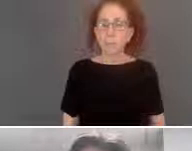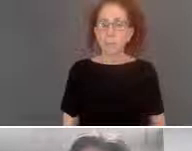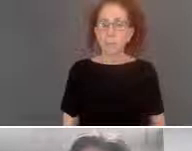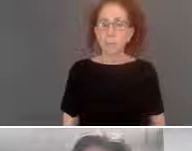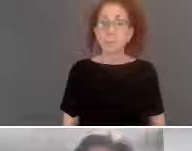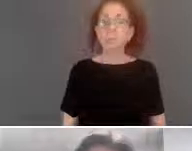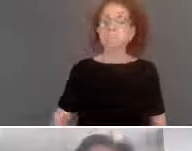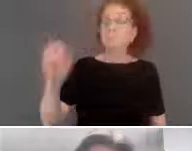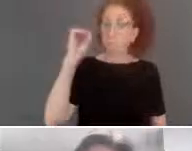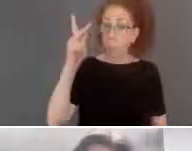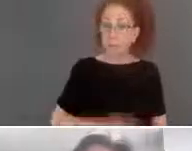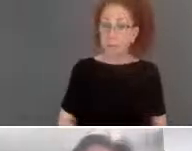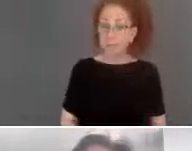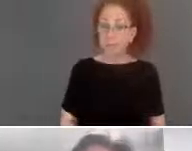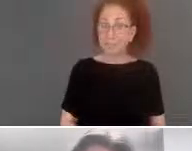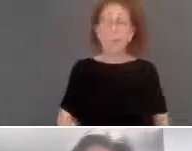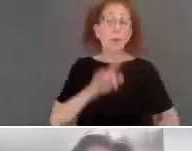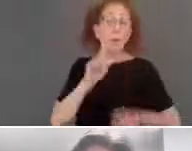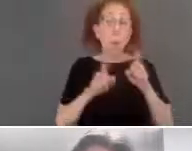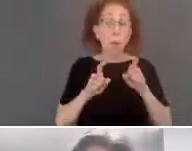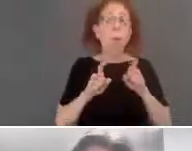Okay, so we're going to end the polling